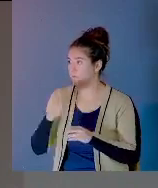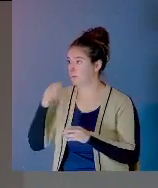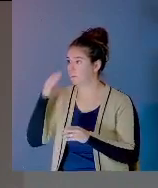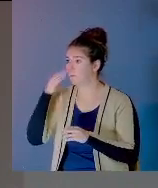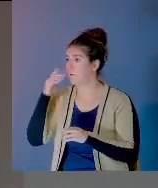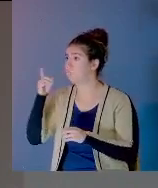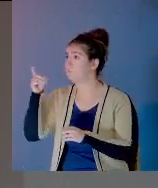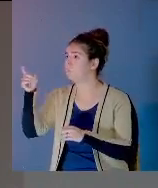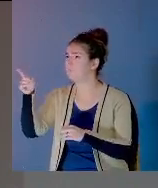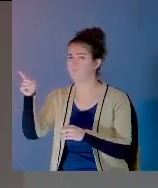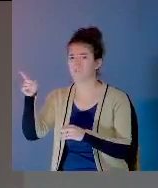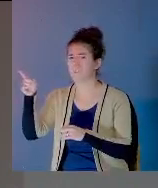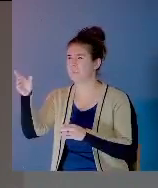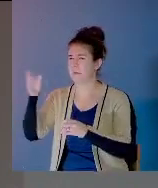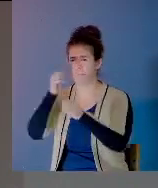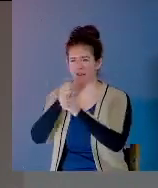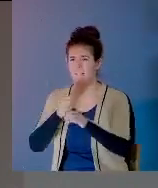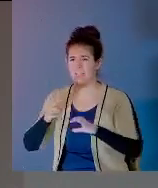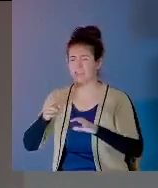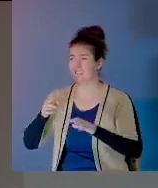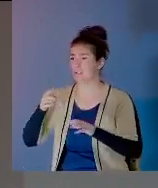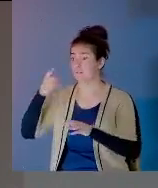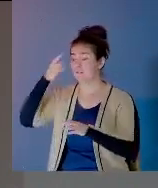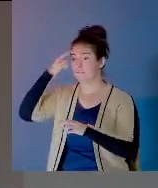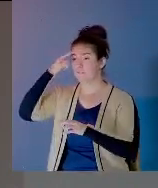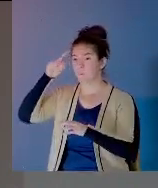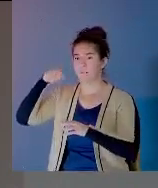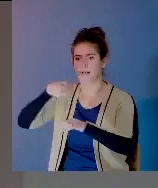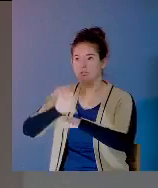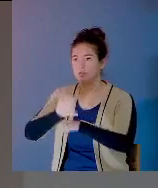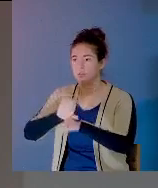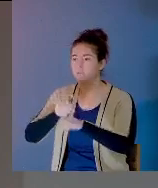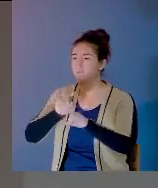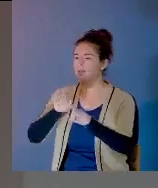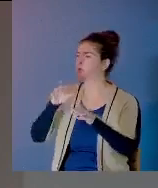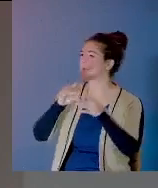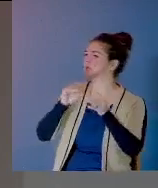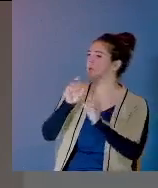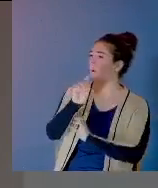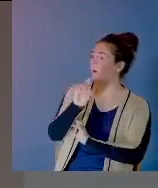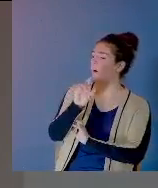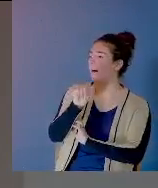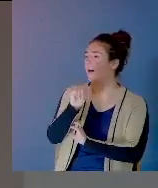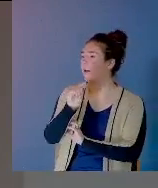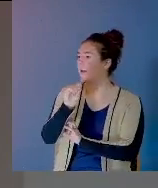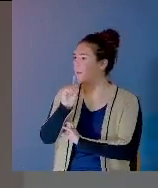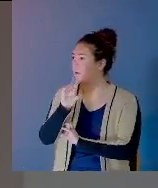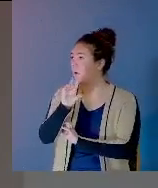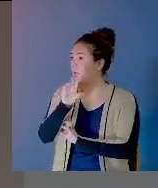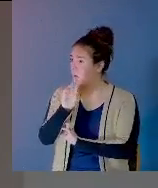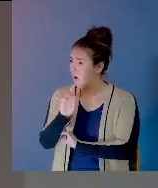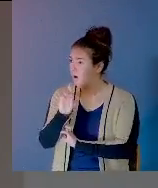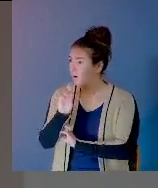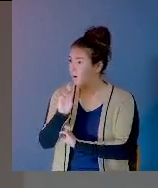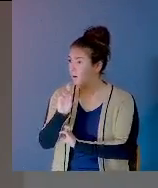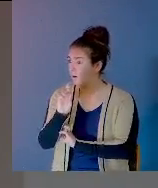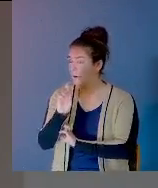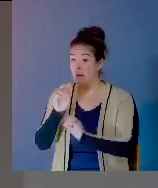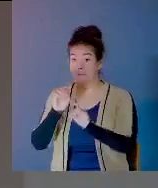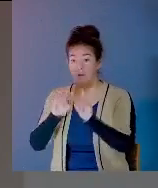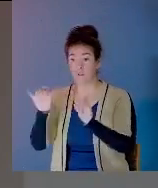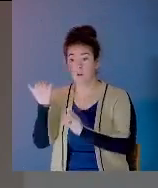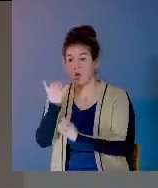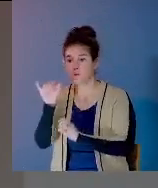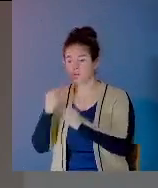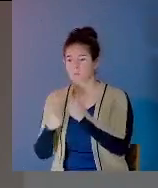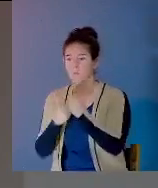mentioned R&R, but it's actually R&R for vets, and Philip being a vet, they stepped up with finances and with